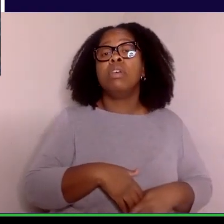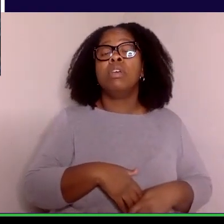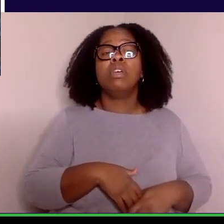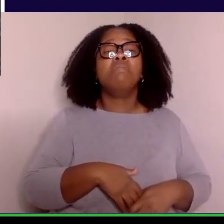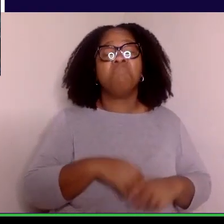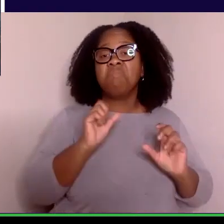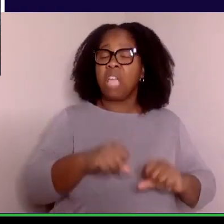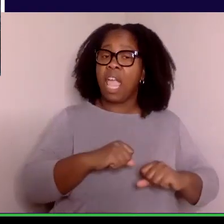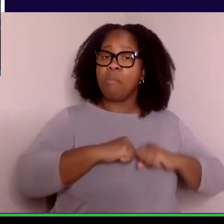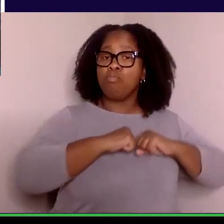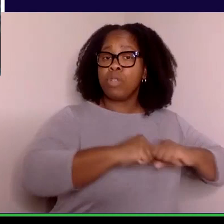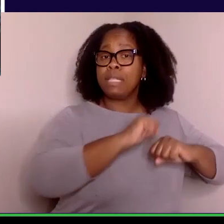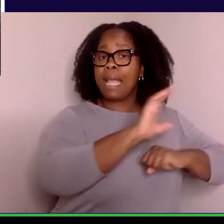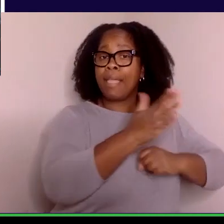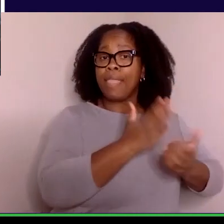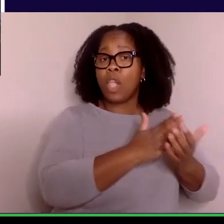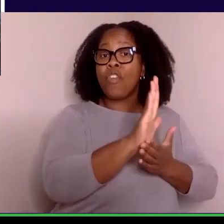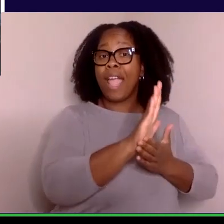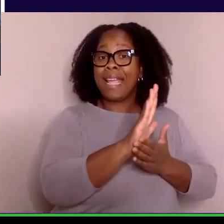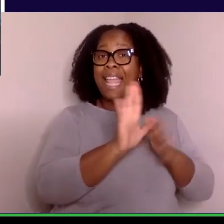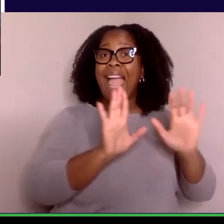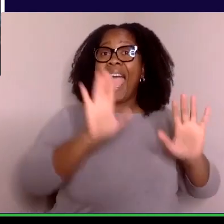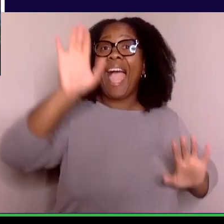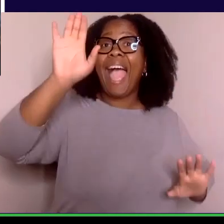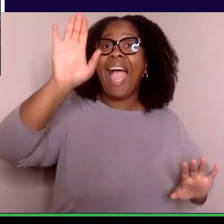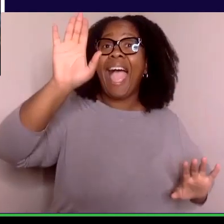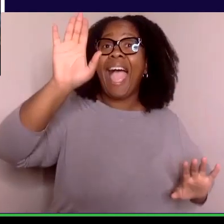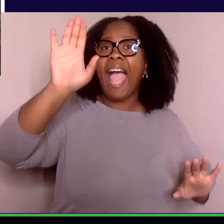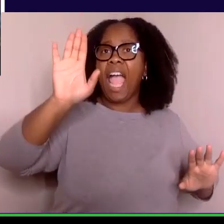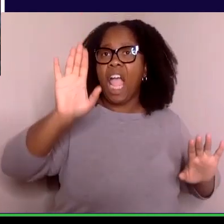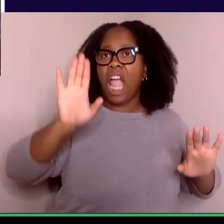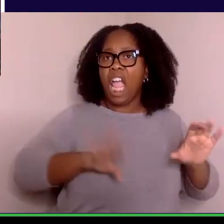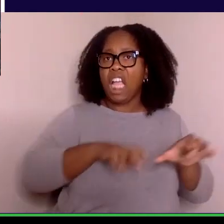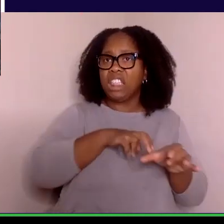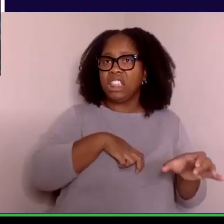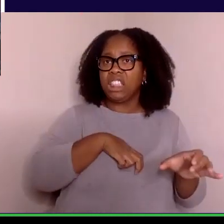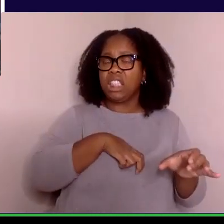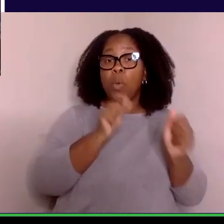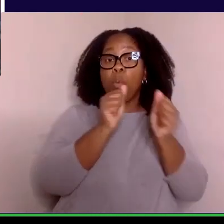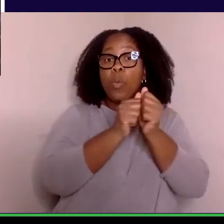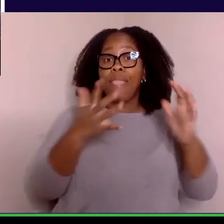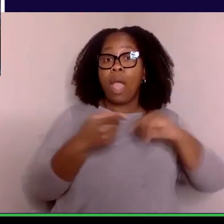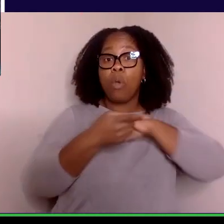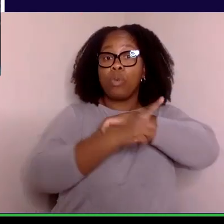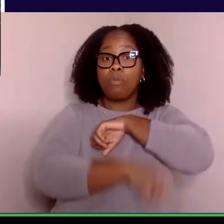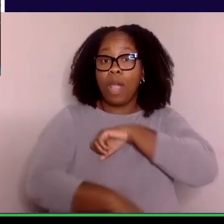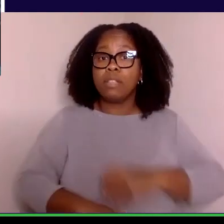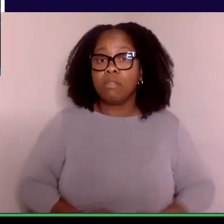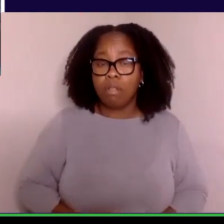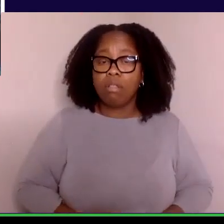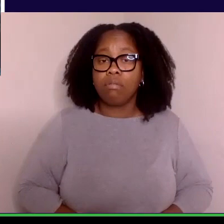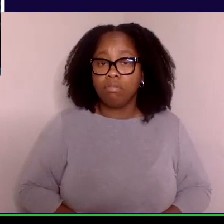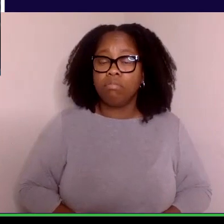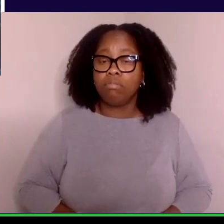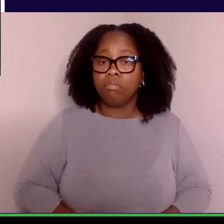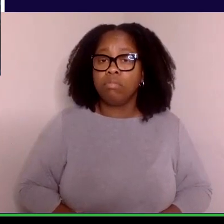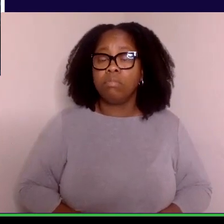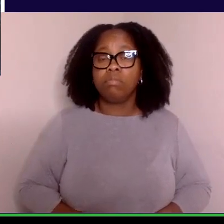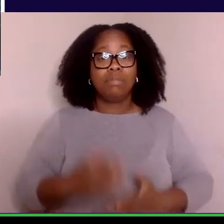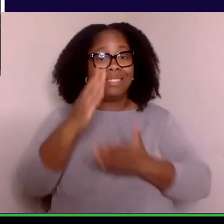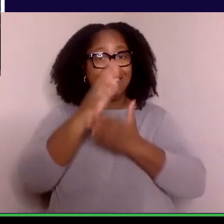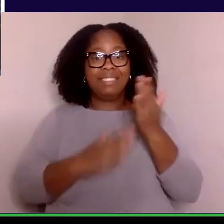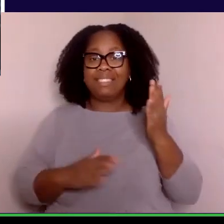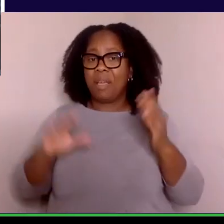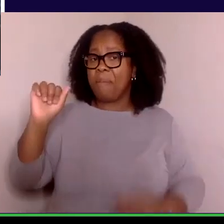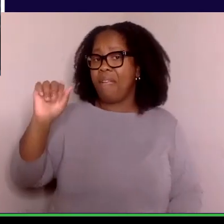or withdraw from participation without reprisals. Some administrators don't